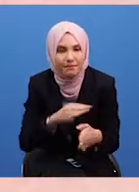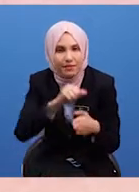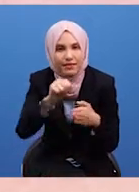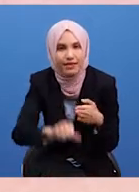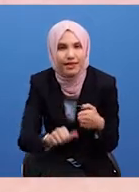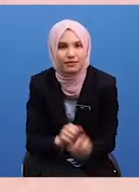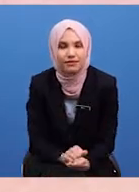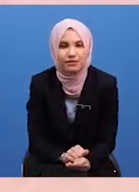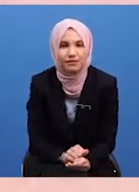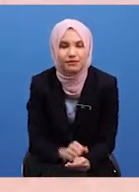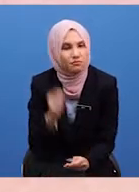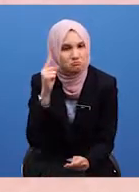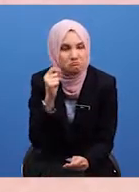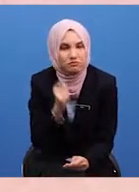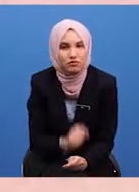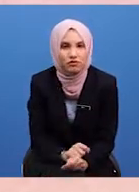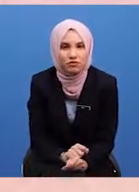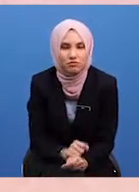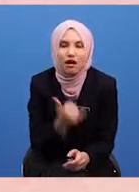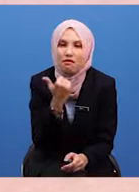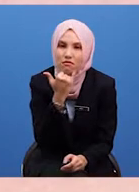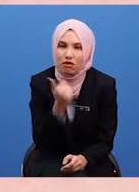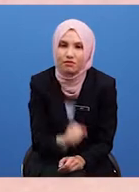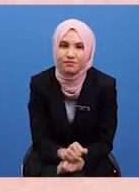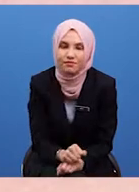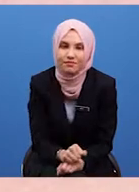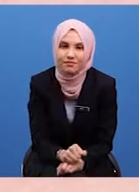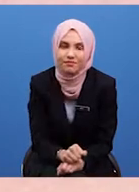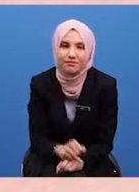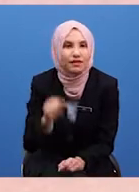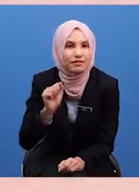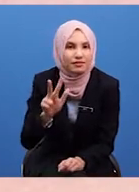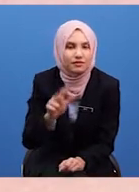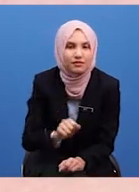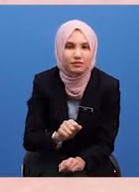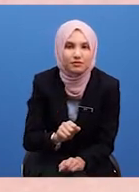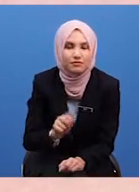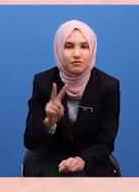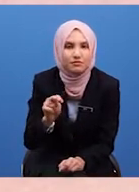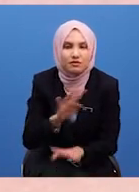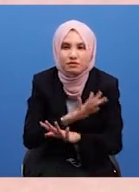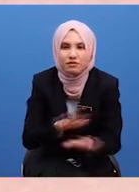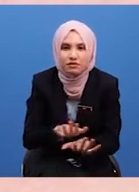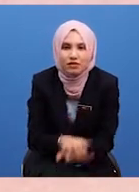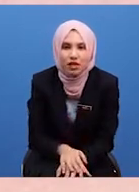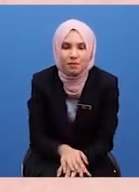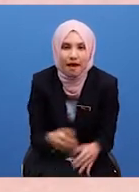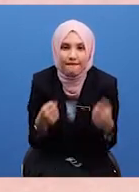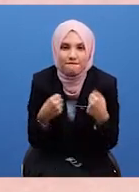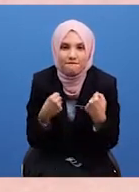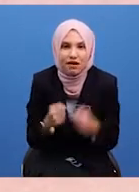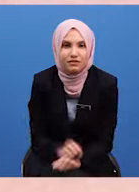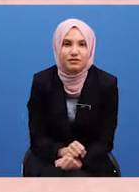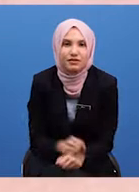her speculations prove to be wrong. Thirdly, we must not be afraid to have a